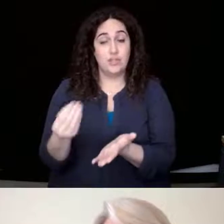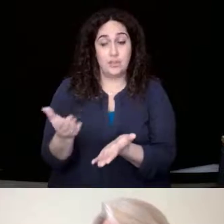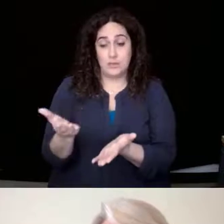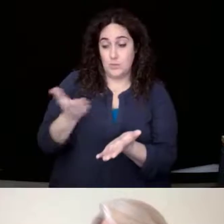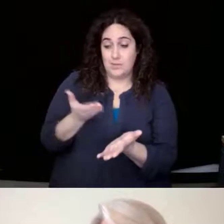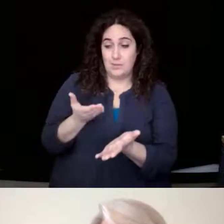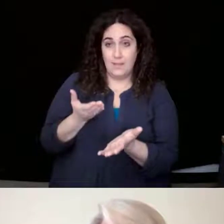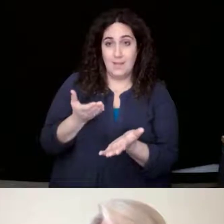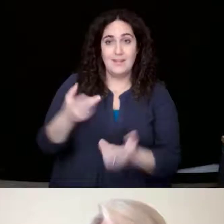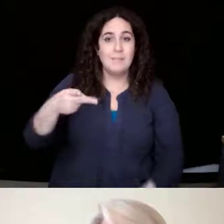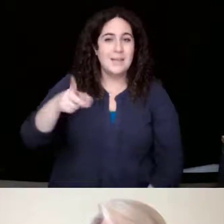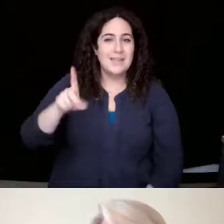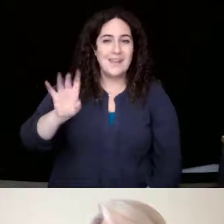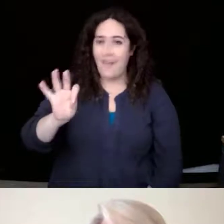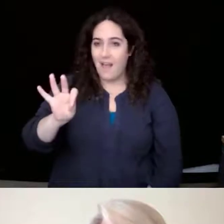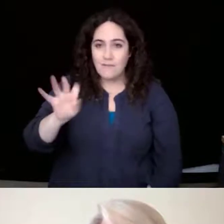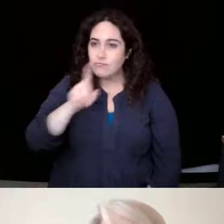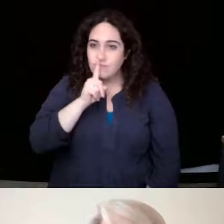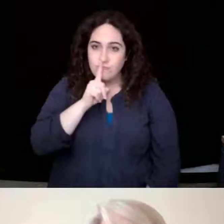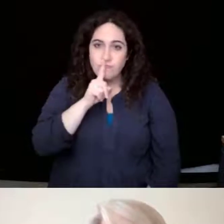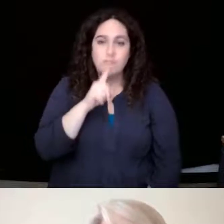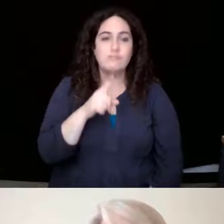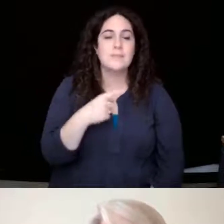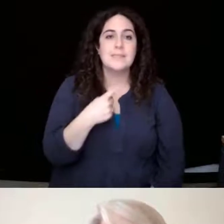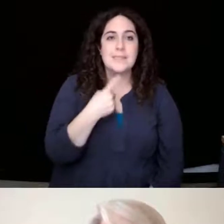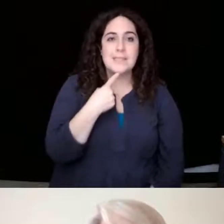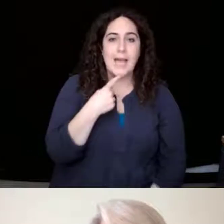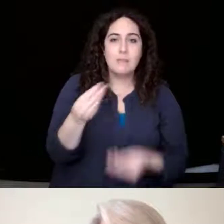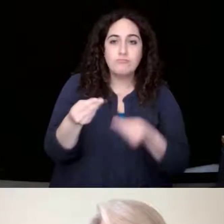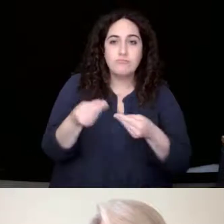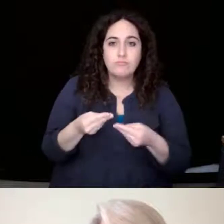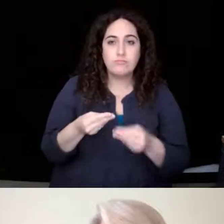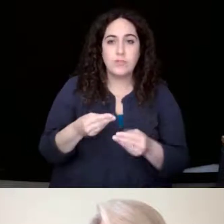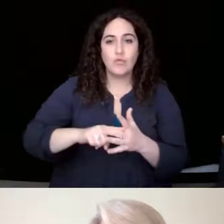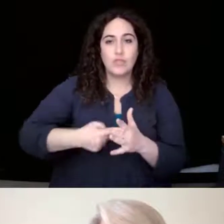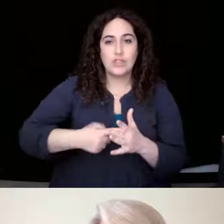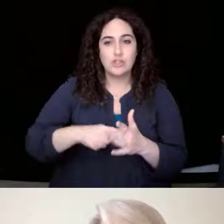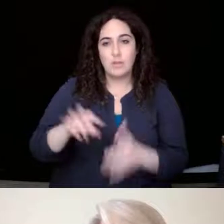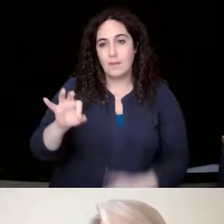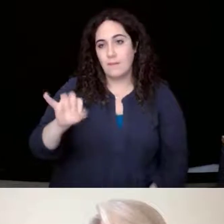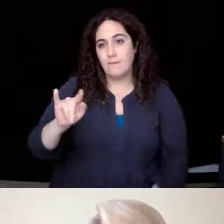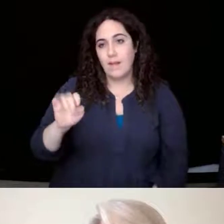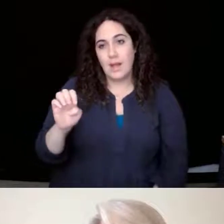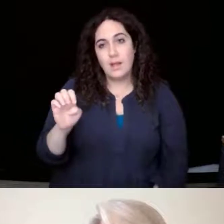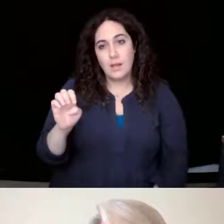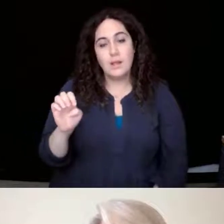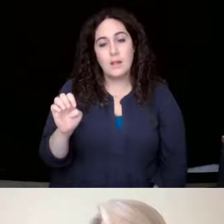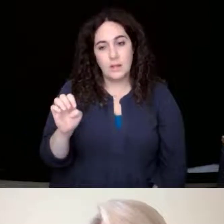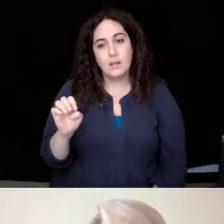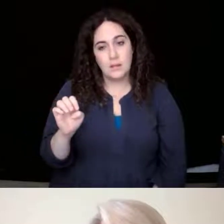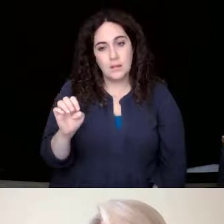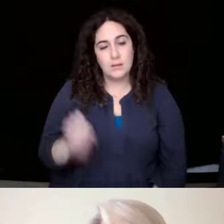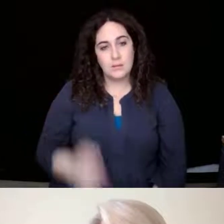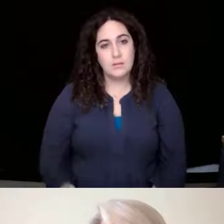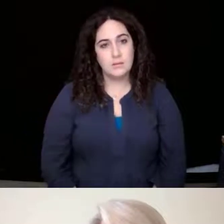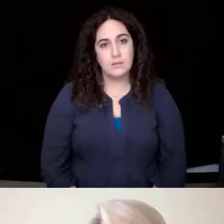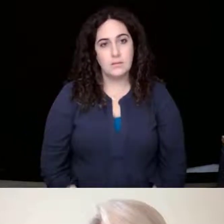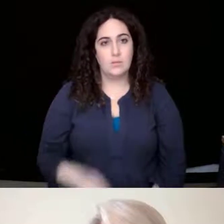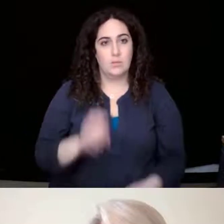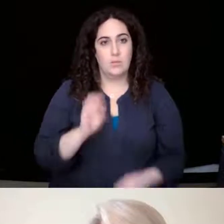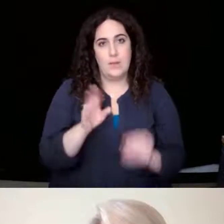PDF, maybe it's the source file of some kind that is that can be accessed more